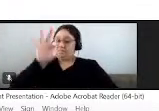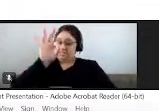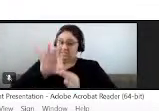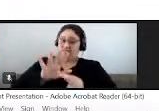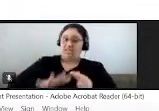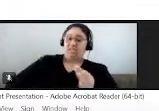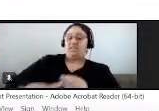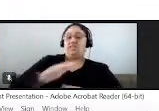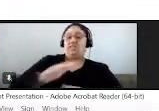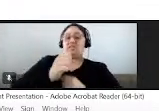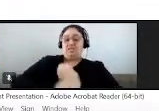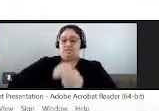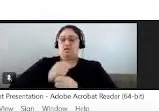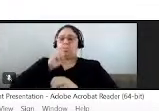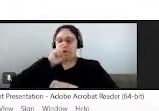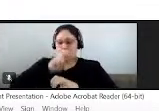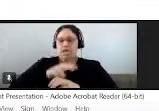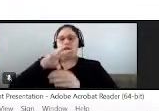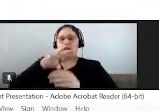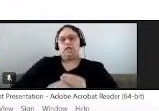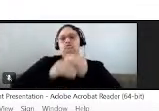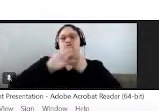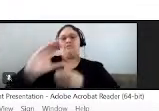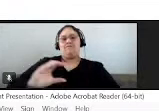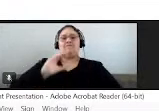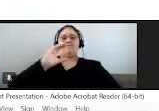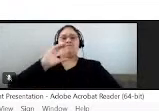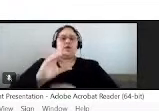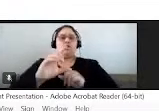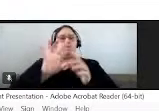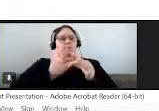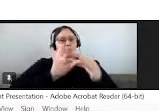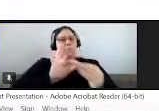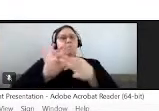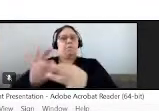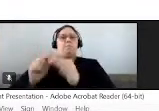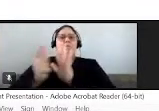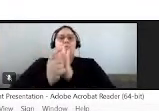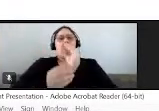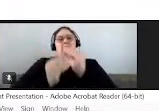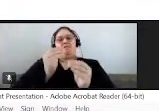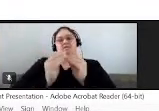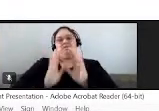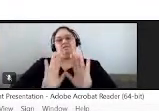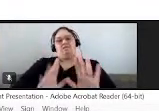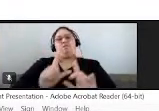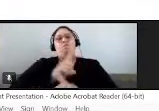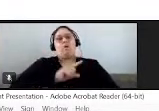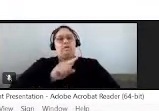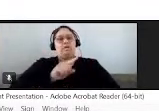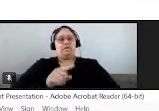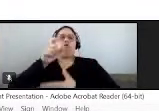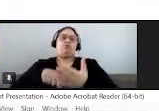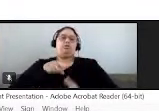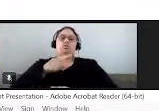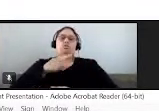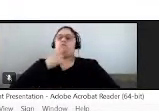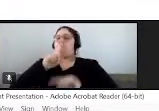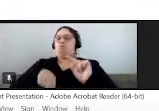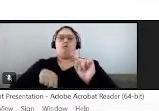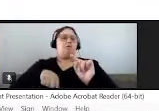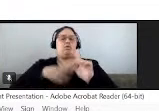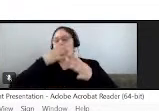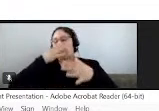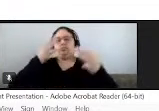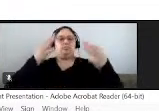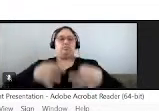least, can we have the additional funding being dedicated for lawmaking, as this may be a cost that we cannot really